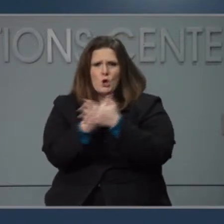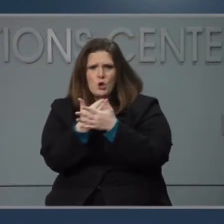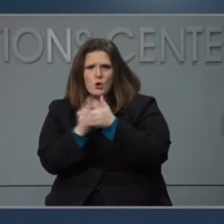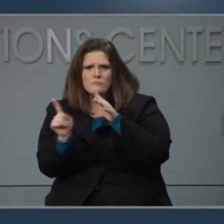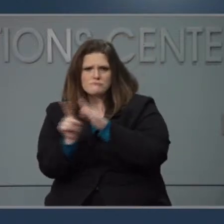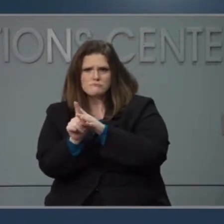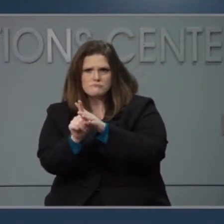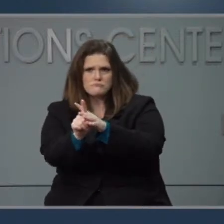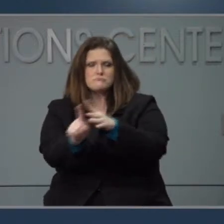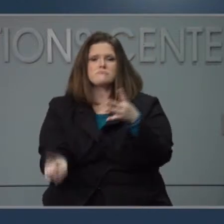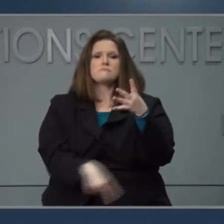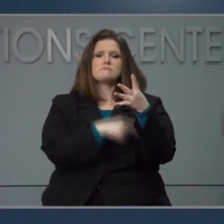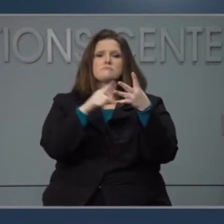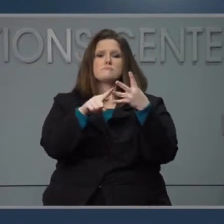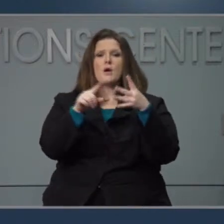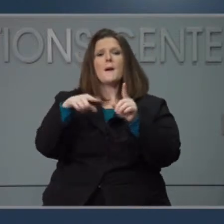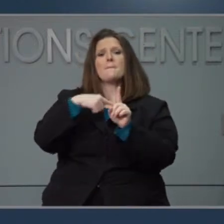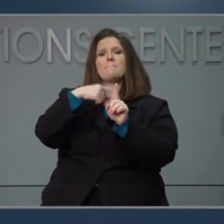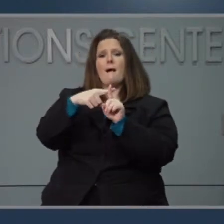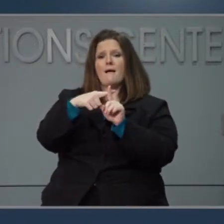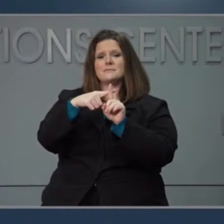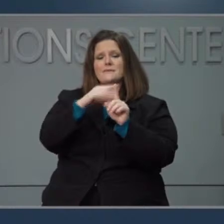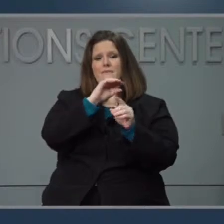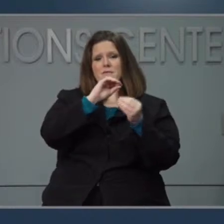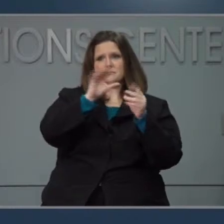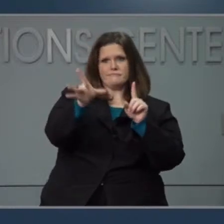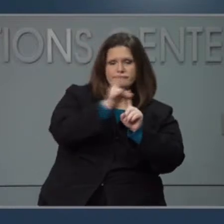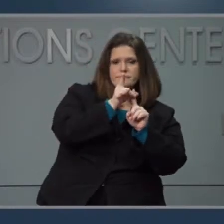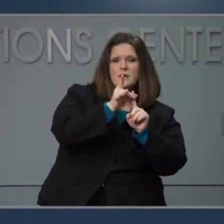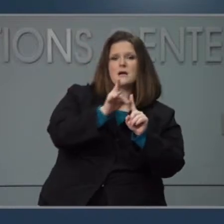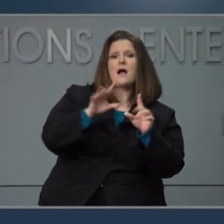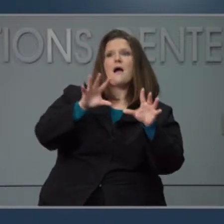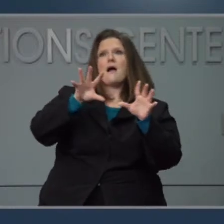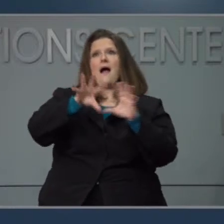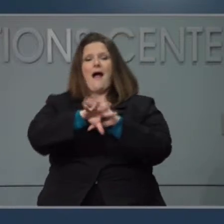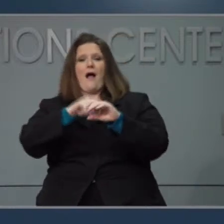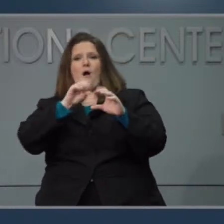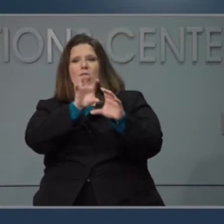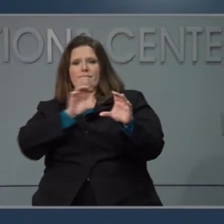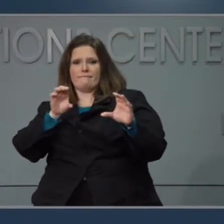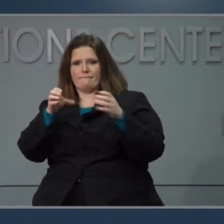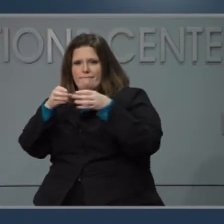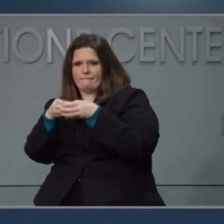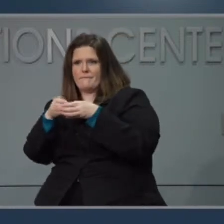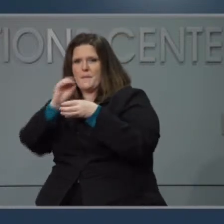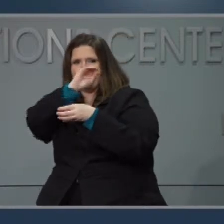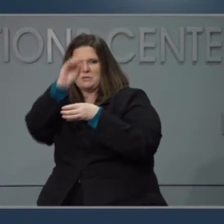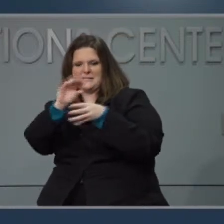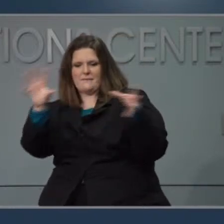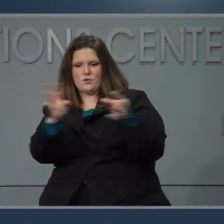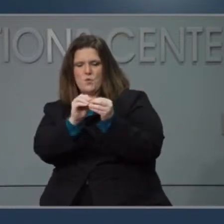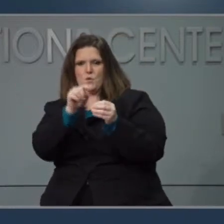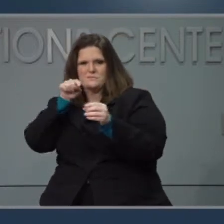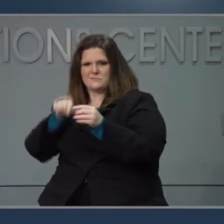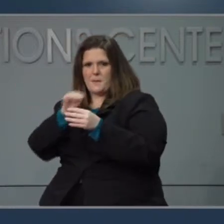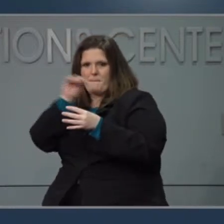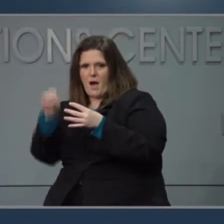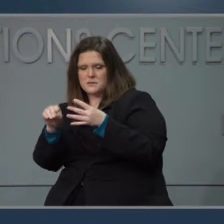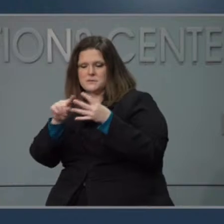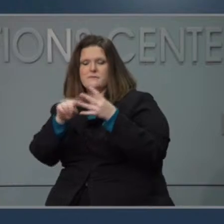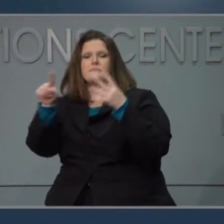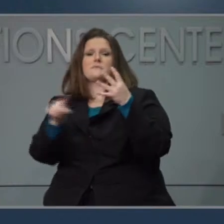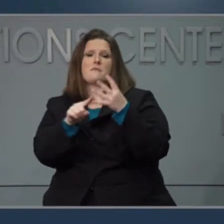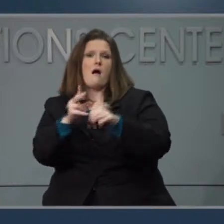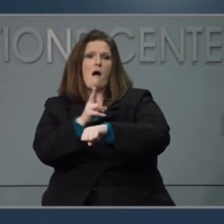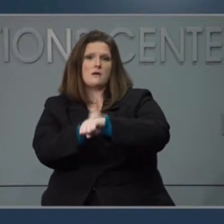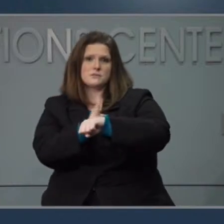and hospitalizations. Together, these four metrics give us a picture of where we are today. As we move to our first